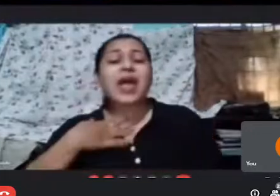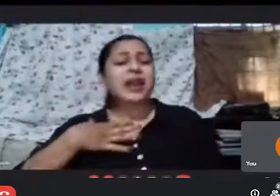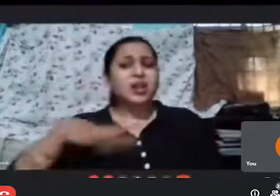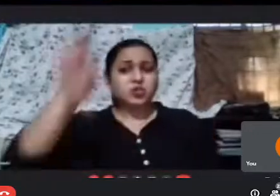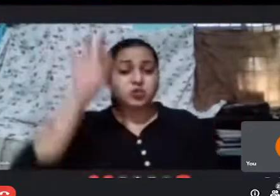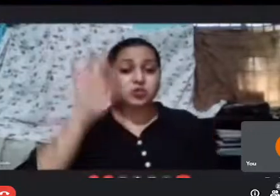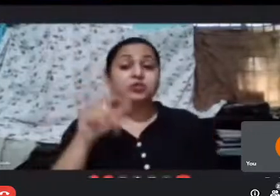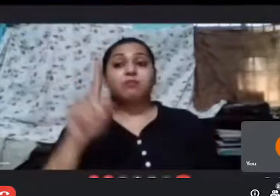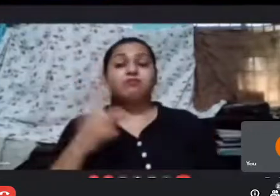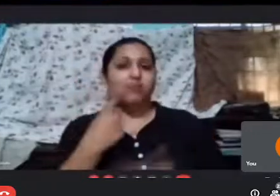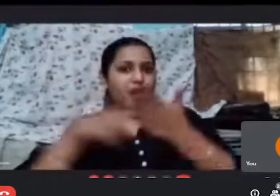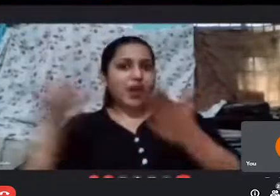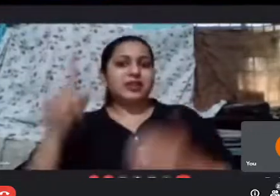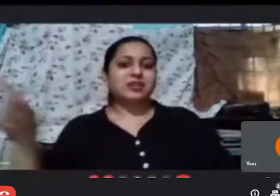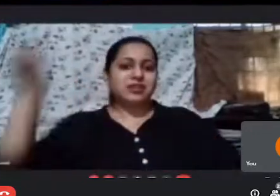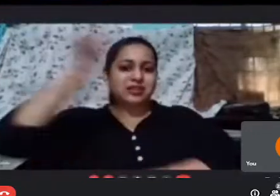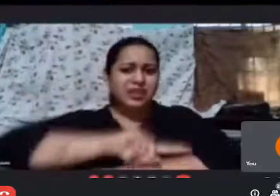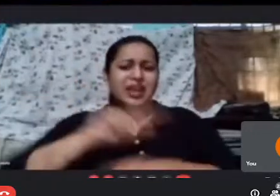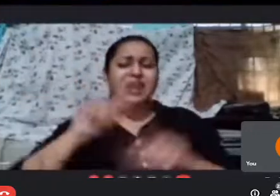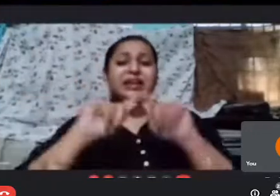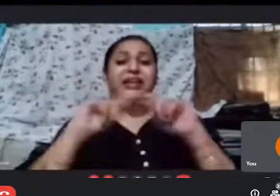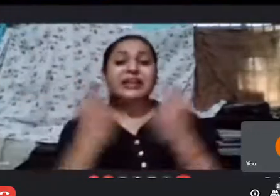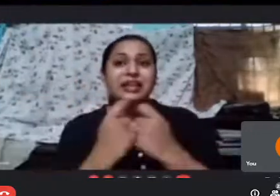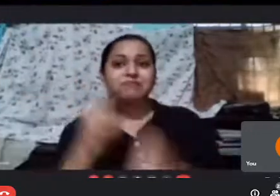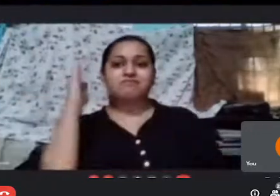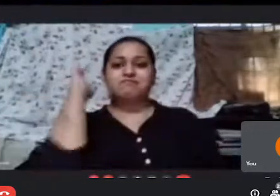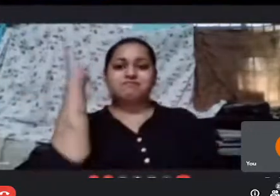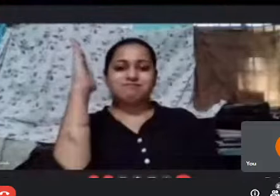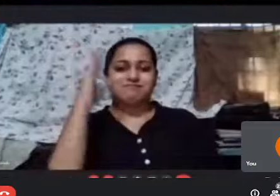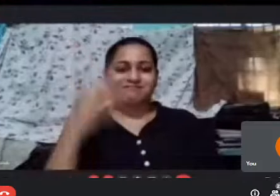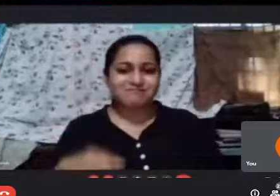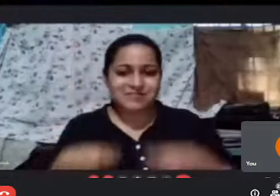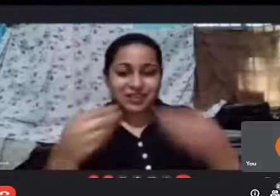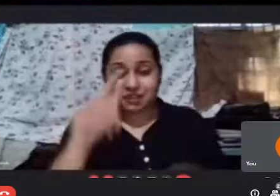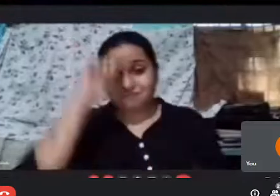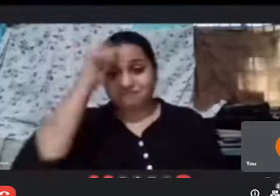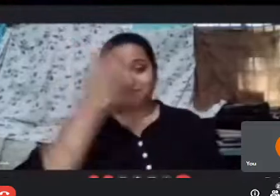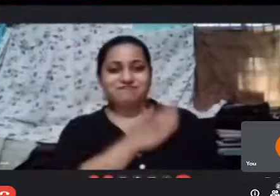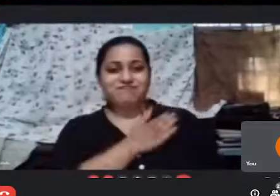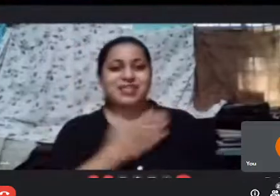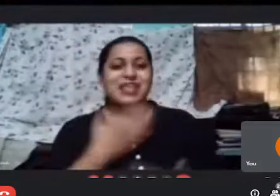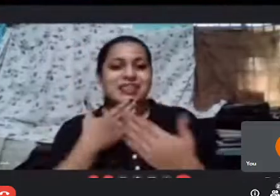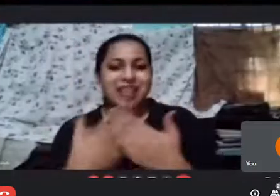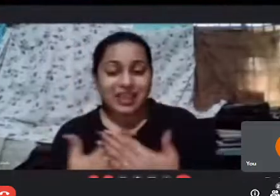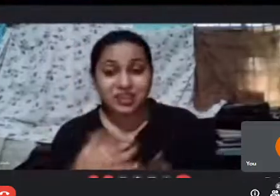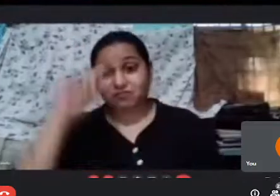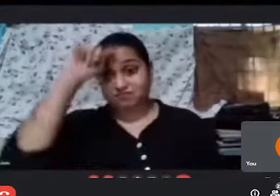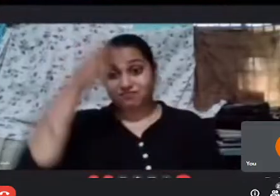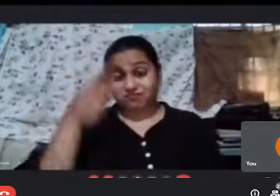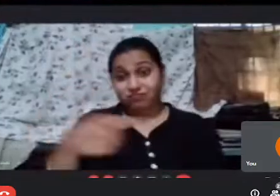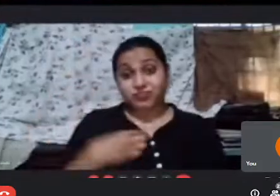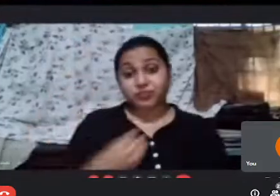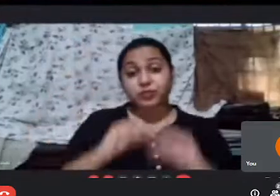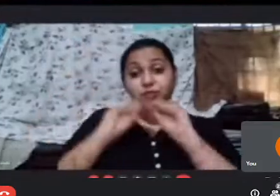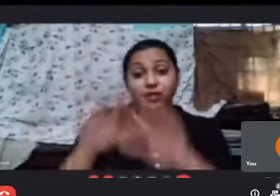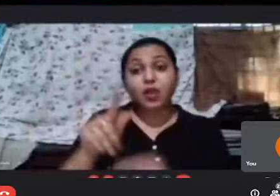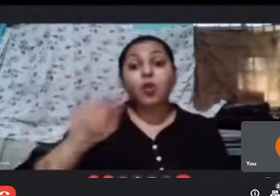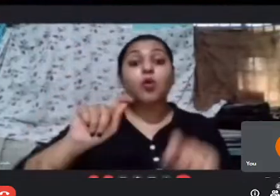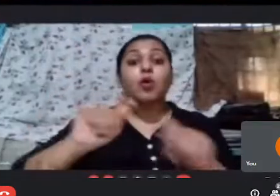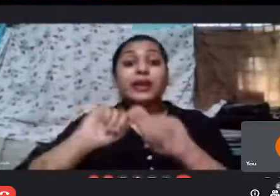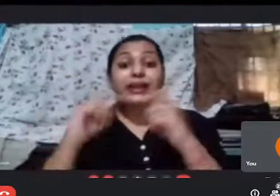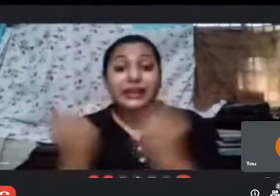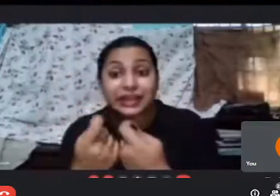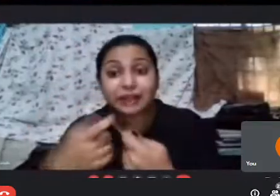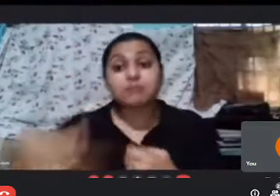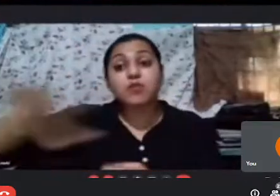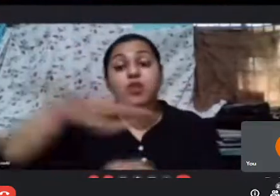team's presentation. I must confess here that Ulrike and her team was supposed to deliver a lecture